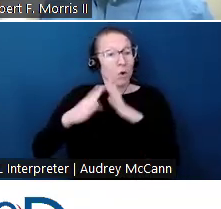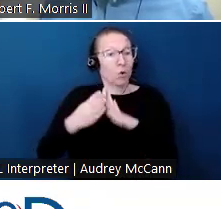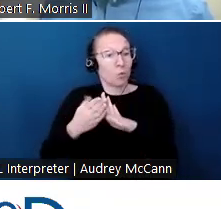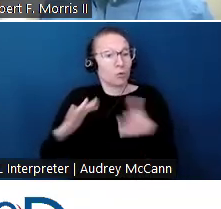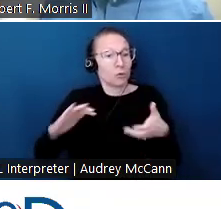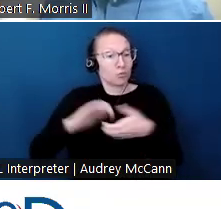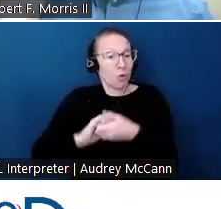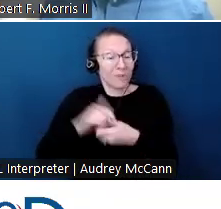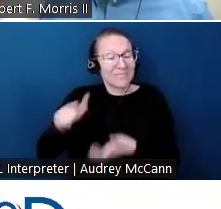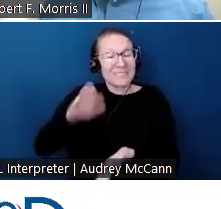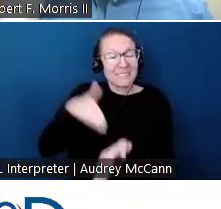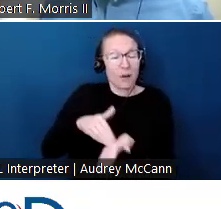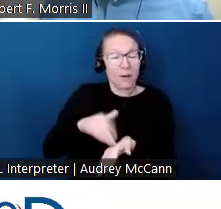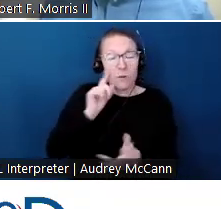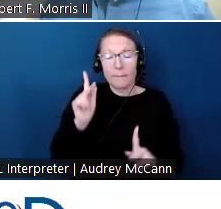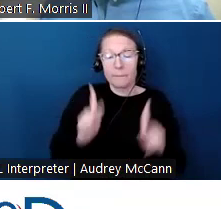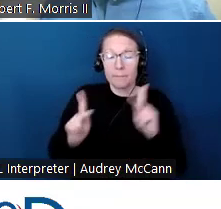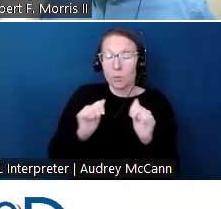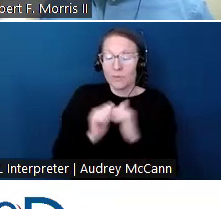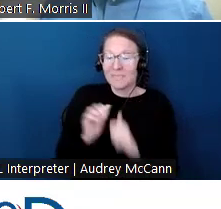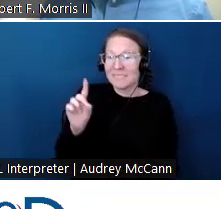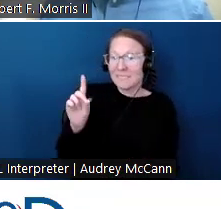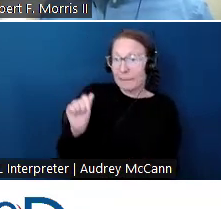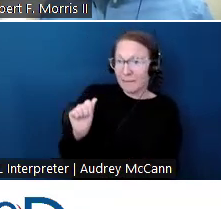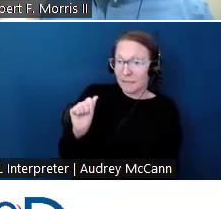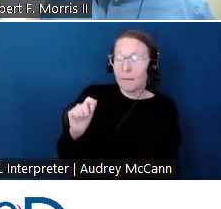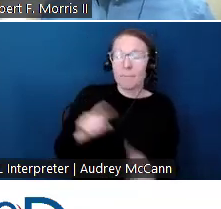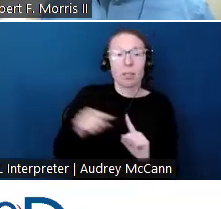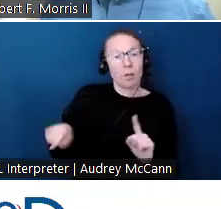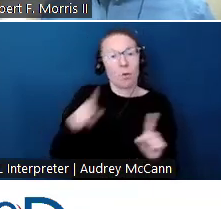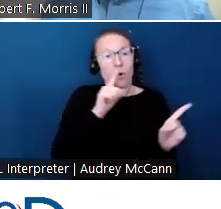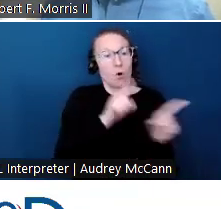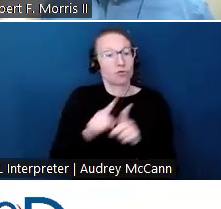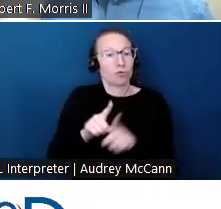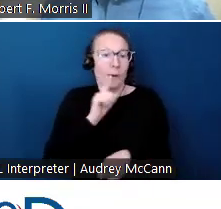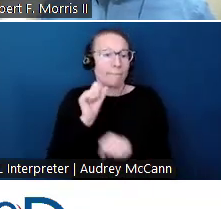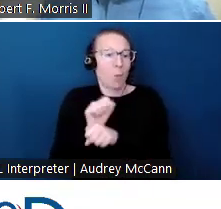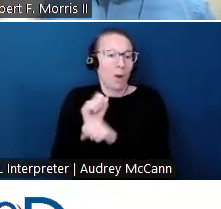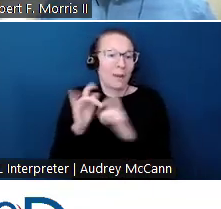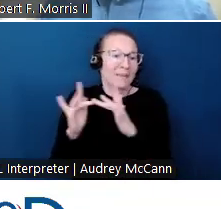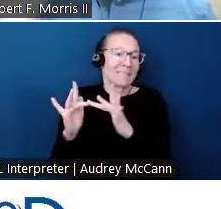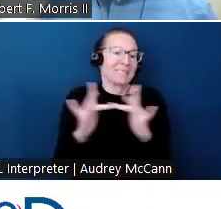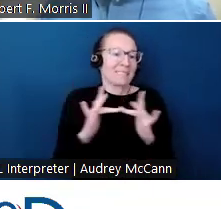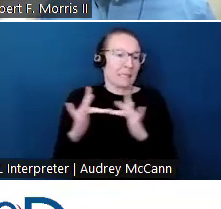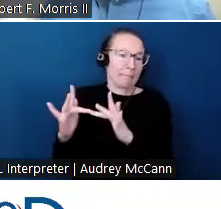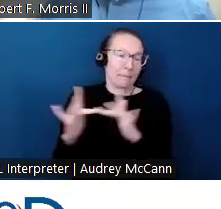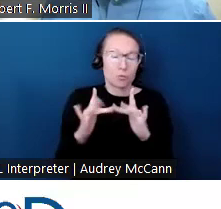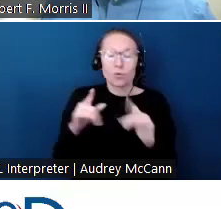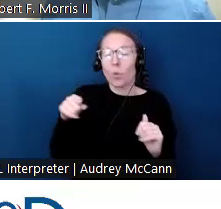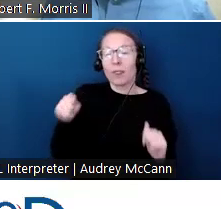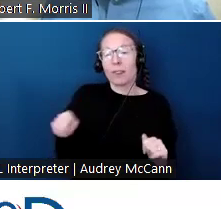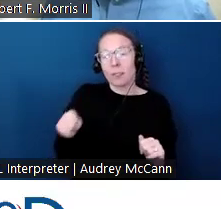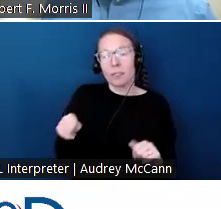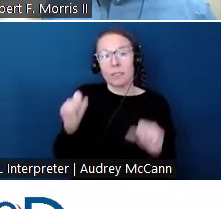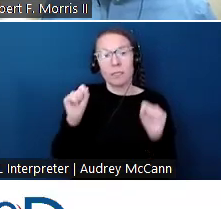for People with Disabilities. But they are also an employment network, which means that they are able to